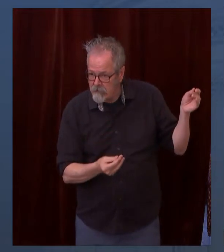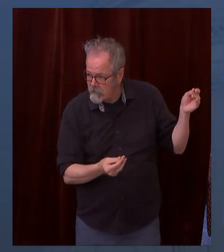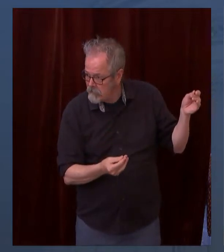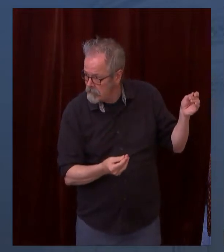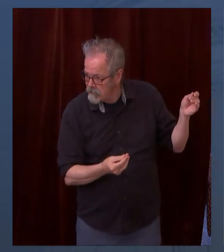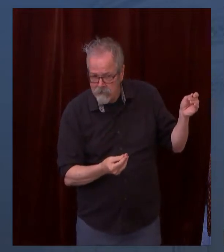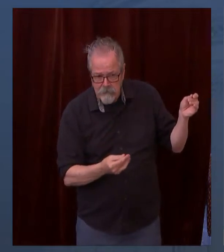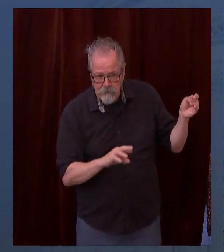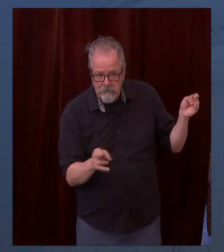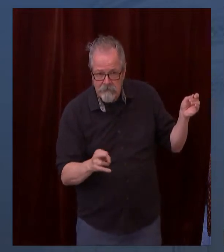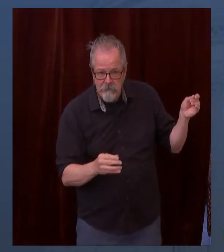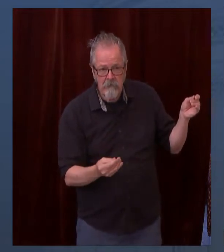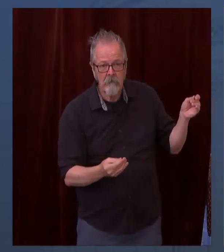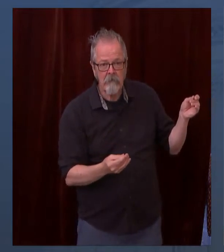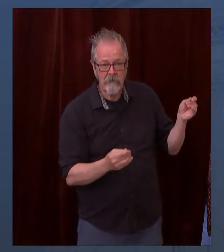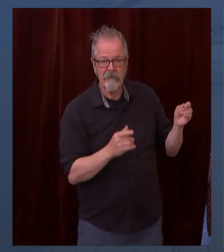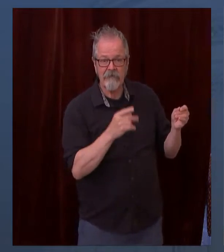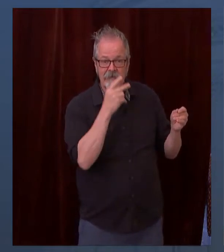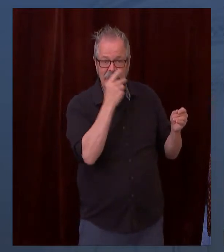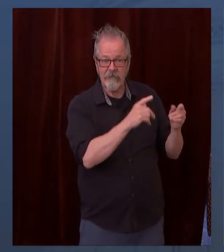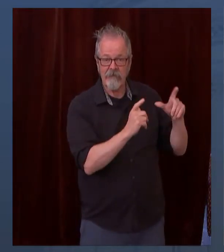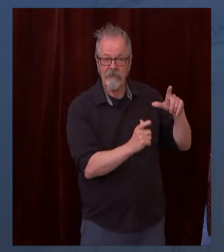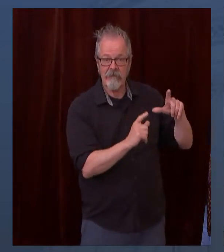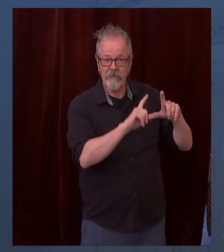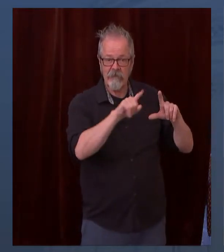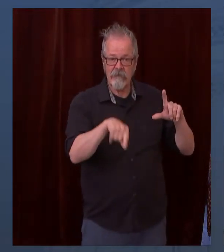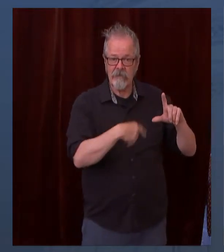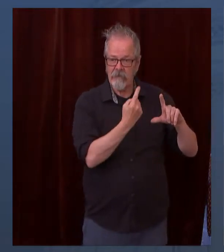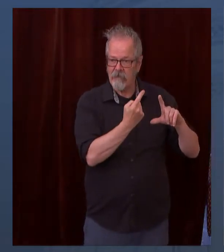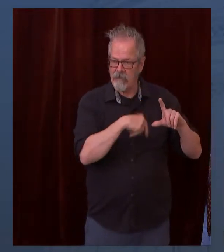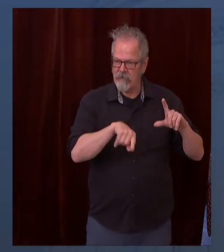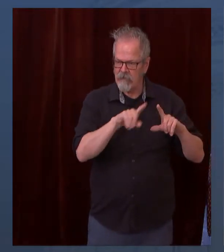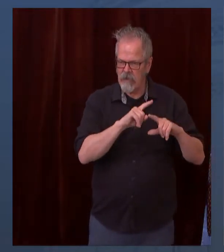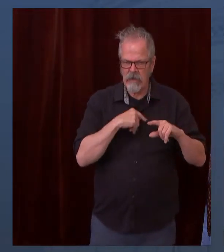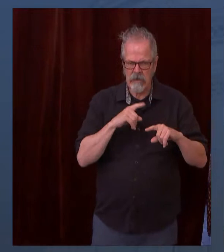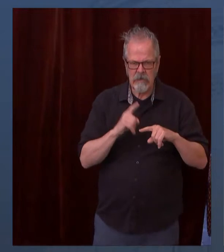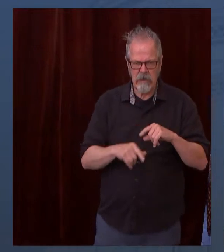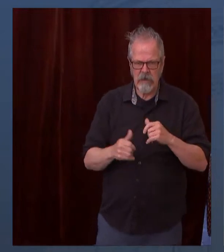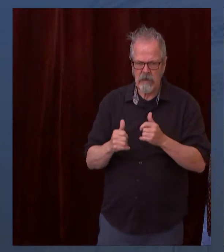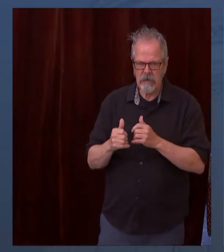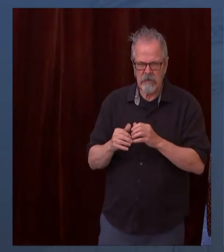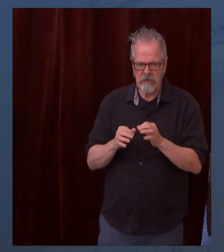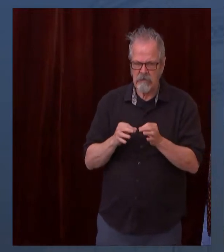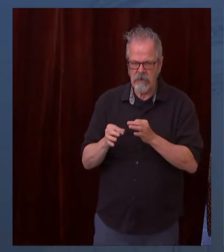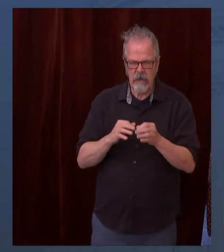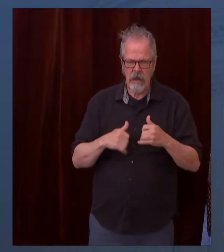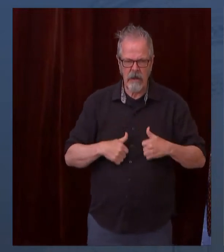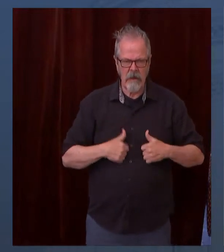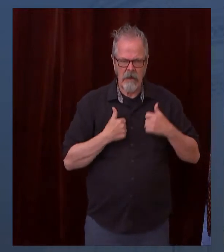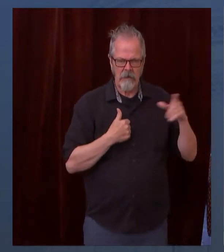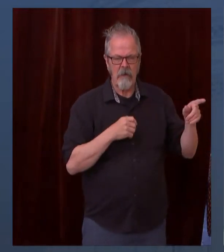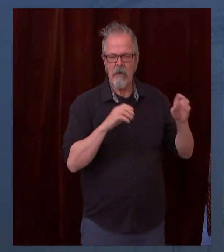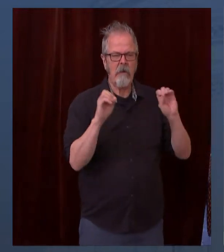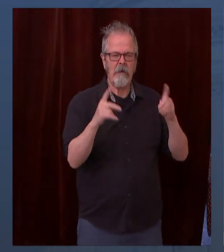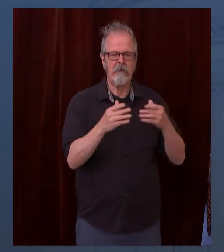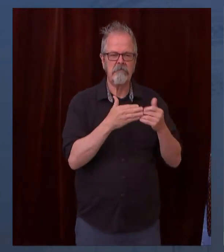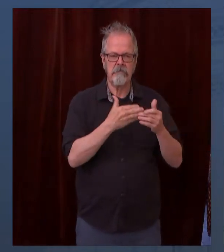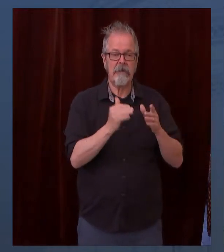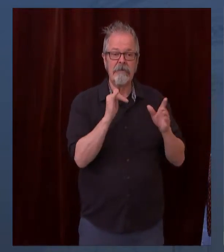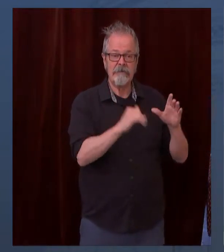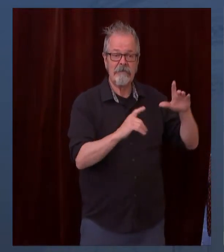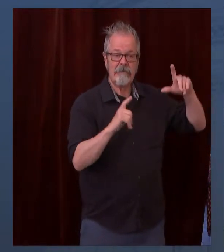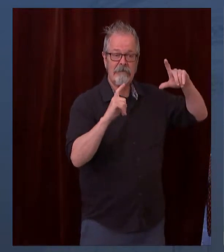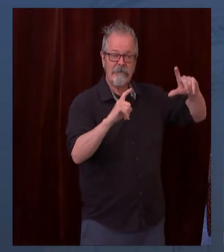go automatically. Well, that's difficult. Okay, well, we're now showing you a graph, and this will show you the